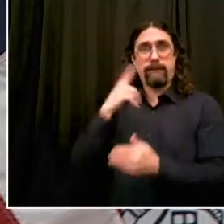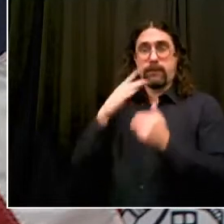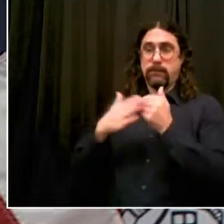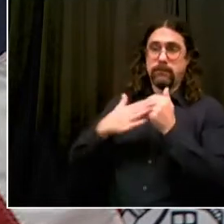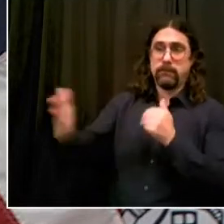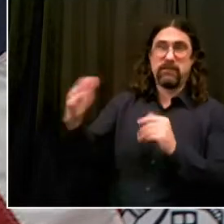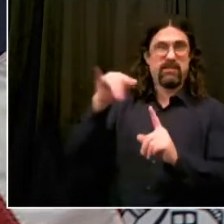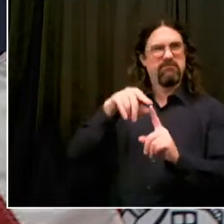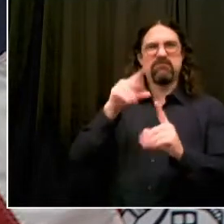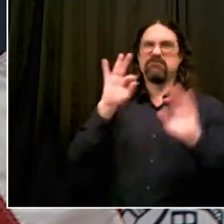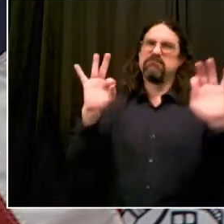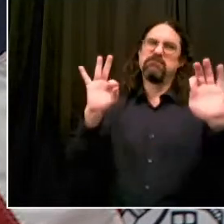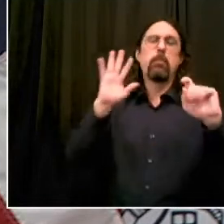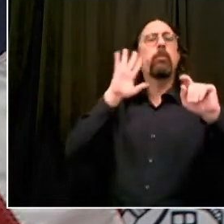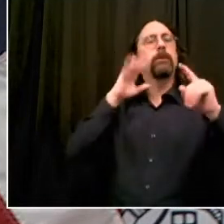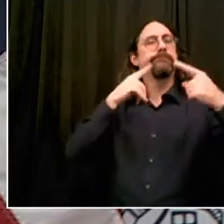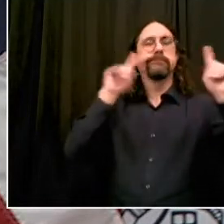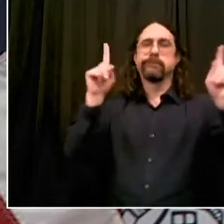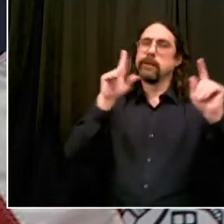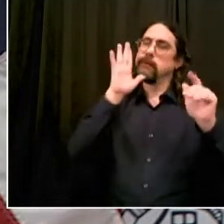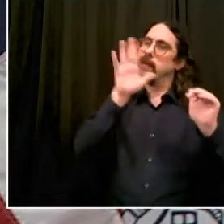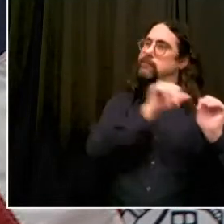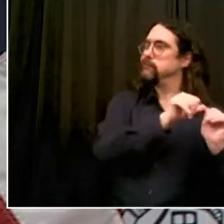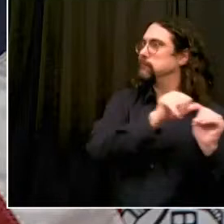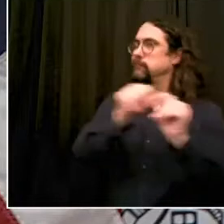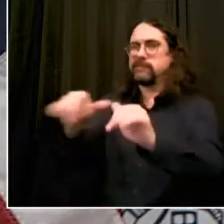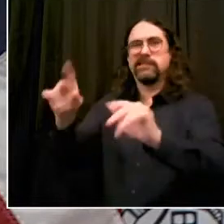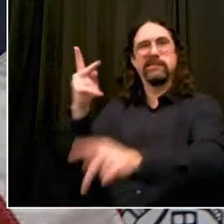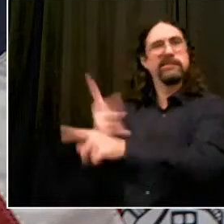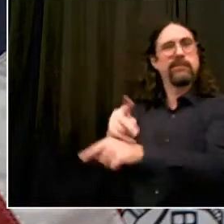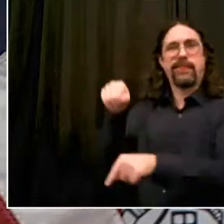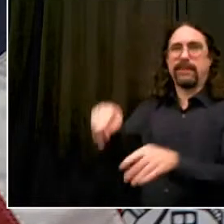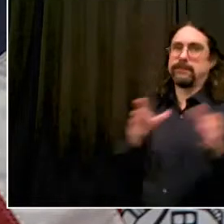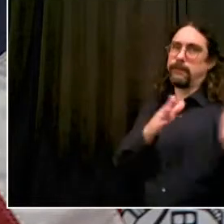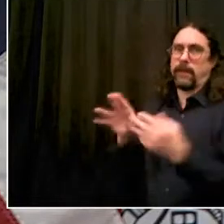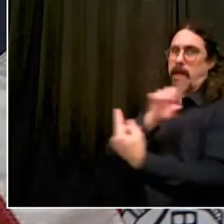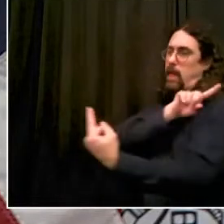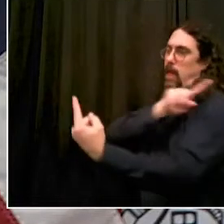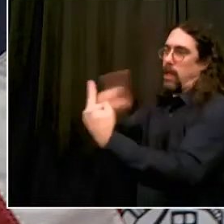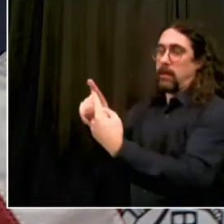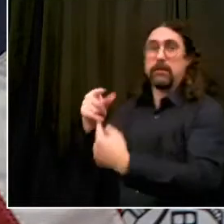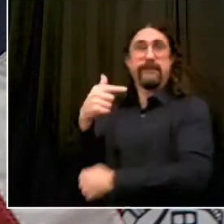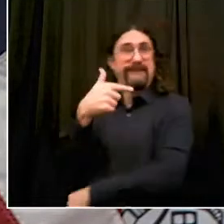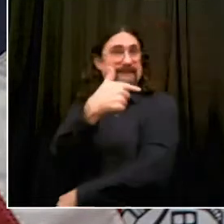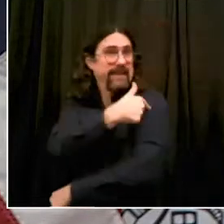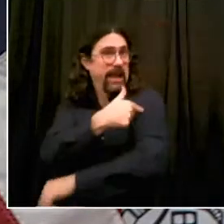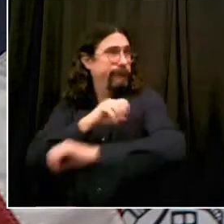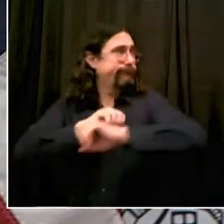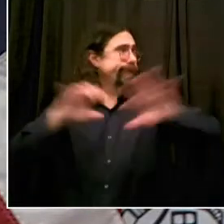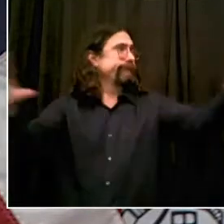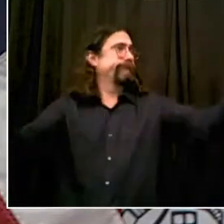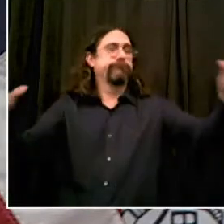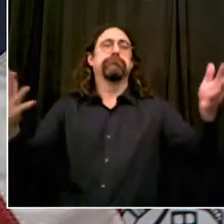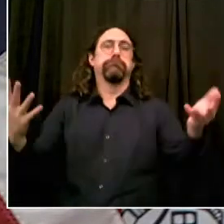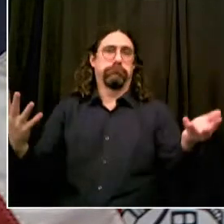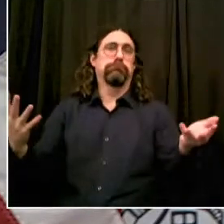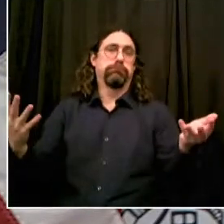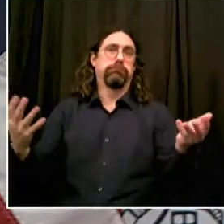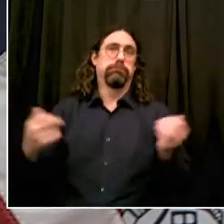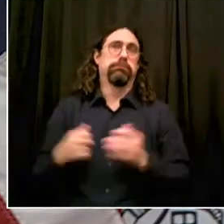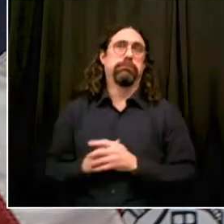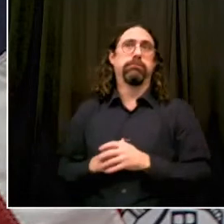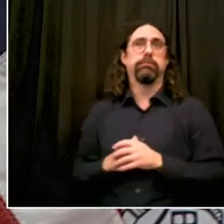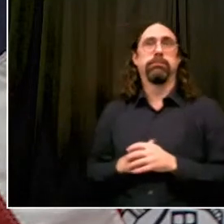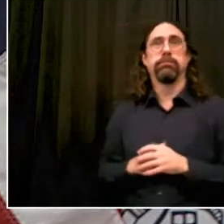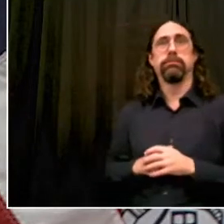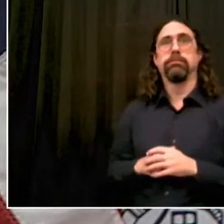changes. We're trying to get to something as consistent as possible based on real experience, which really has opened up